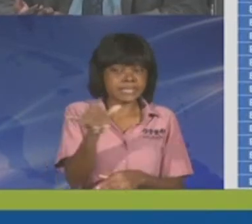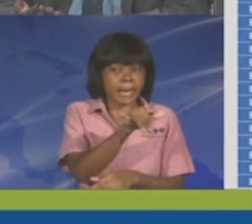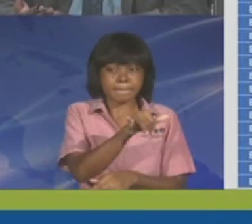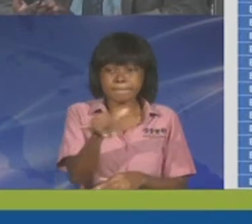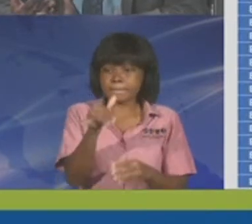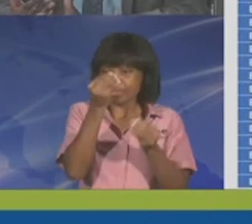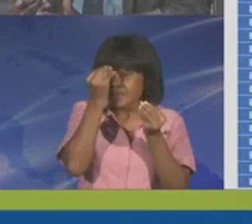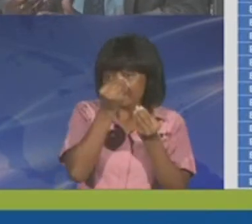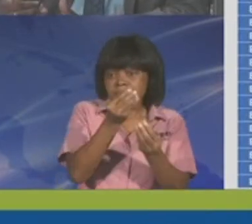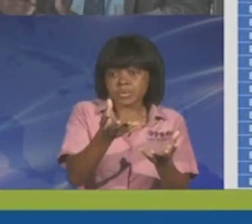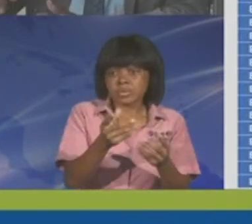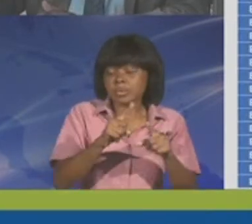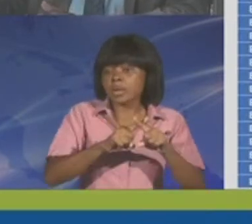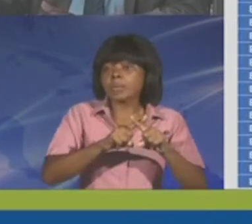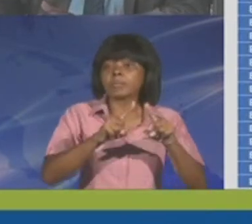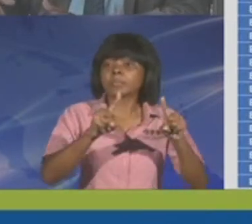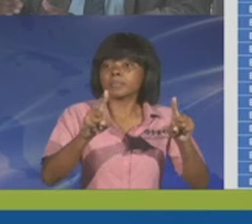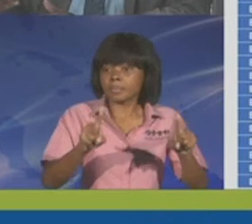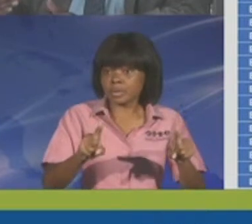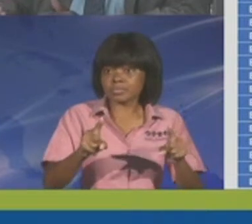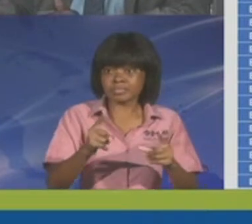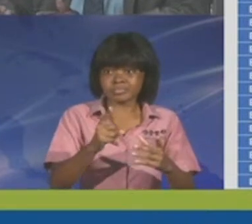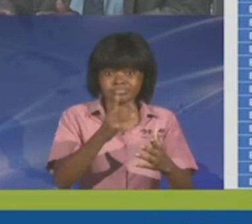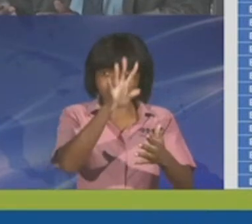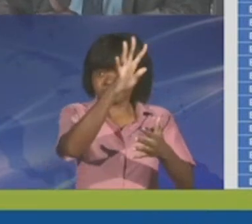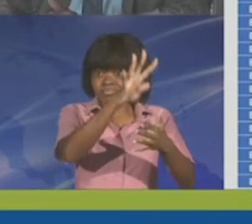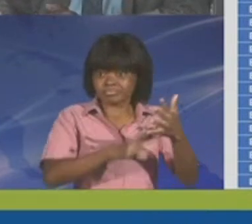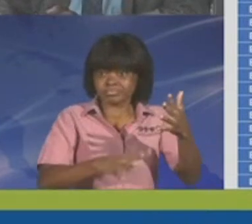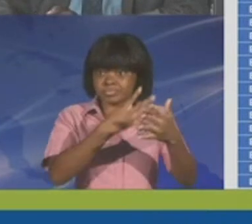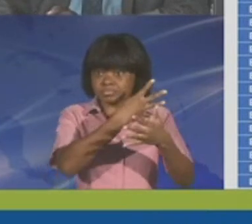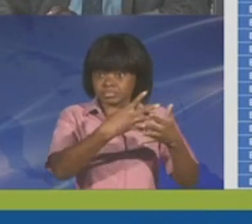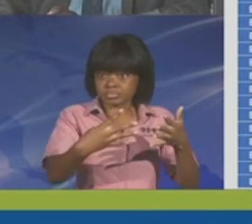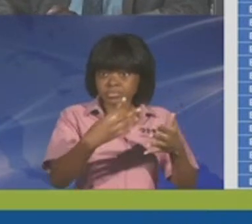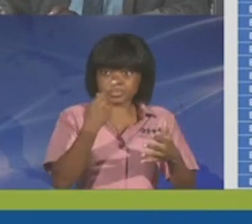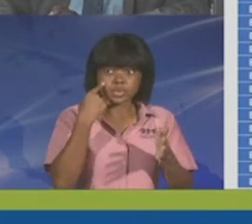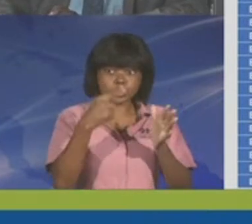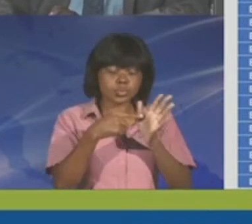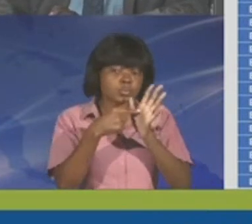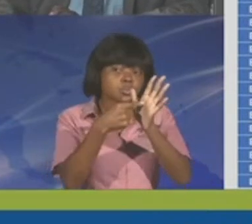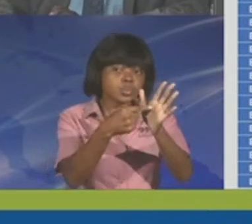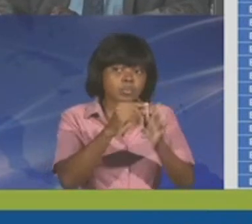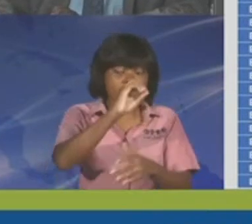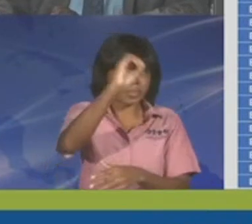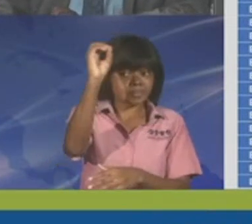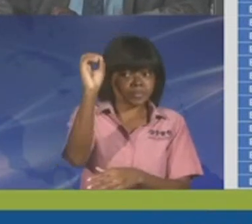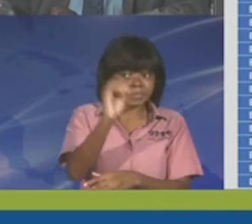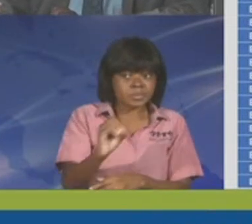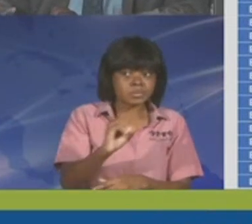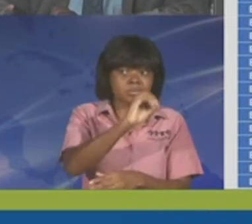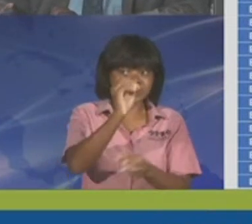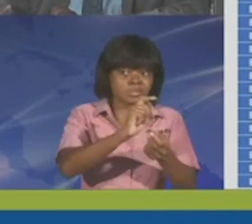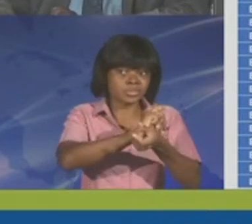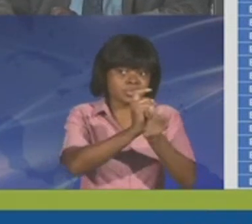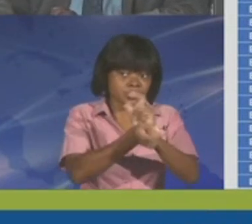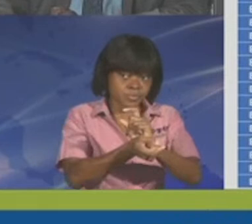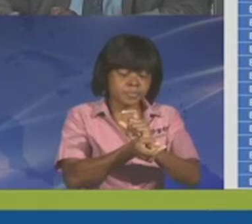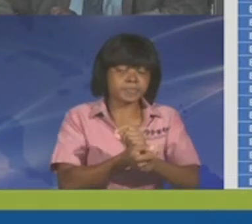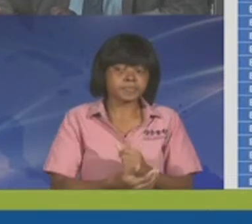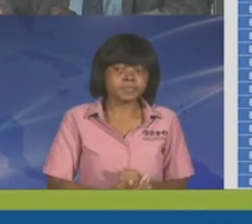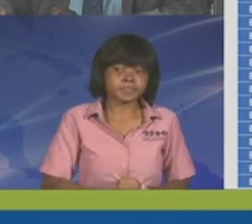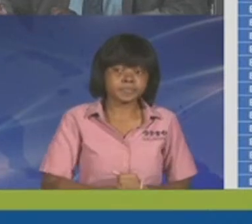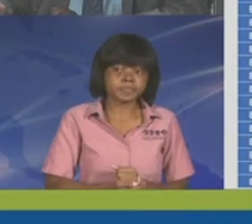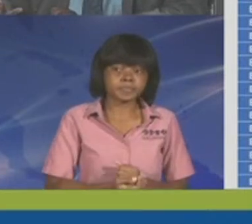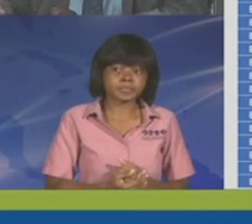now aggregated into a table that gives us the percentage change from week to week. And we'd see that from the completed week, Epi